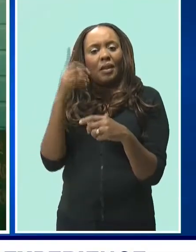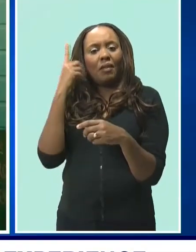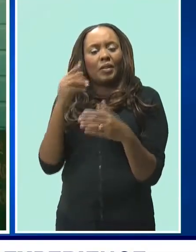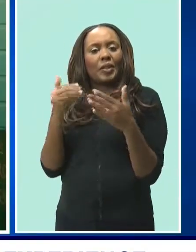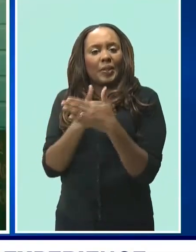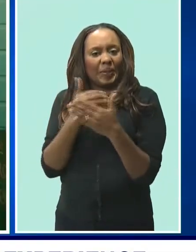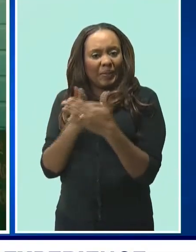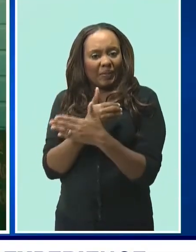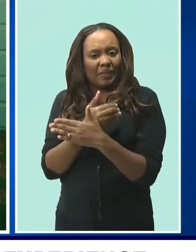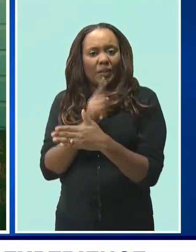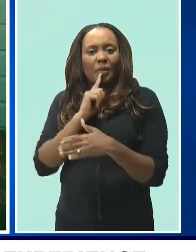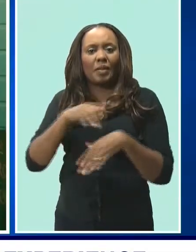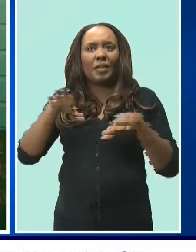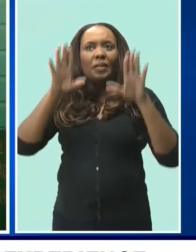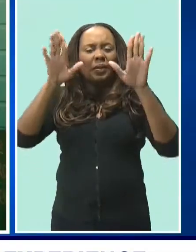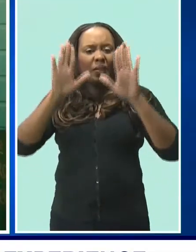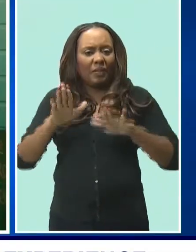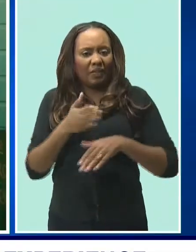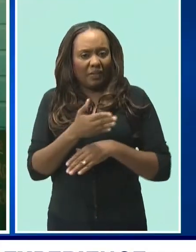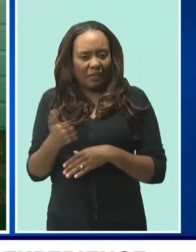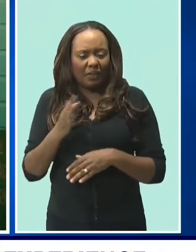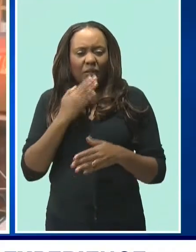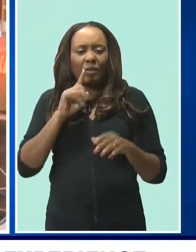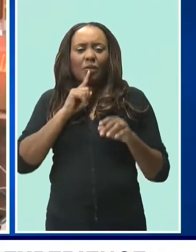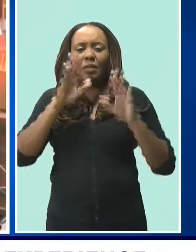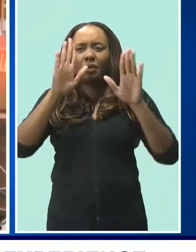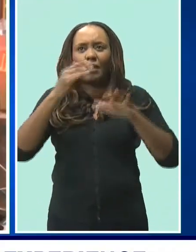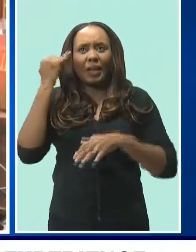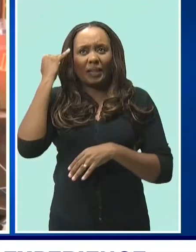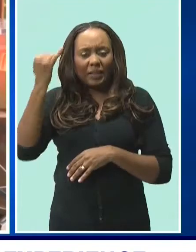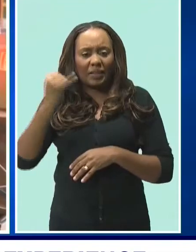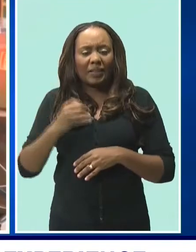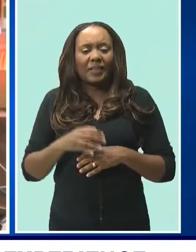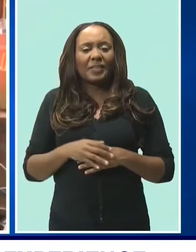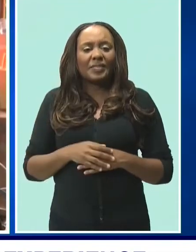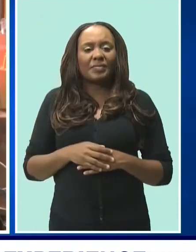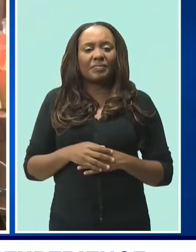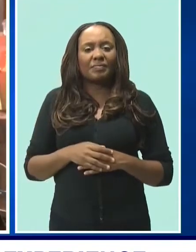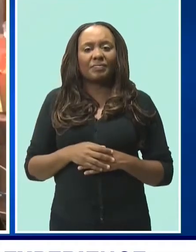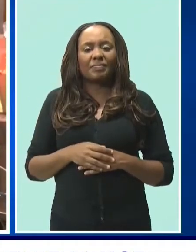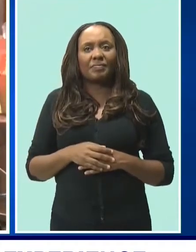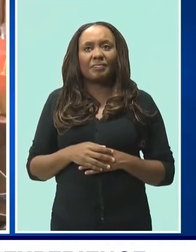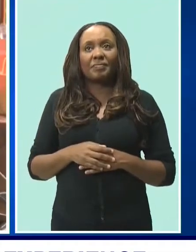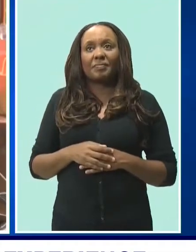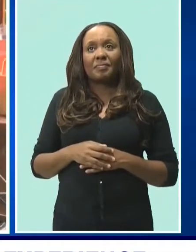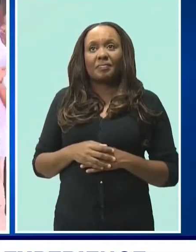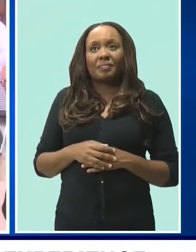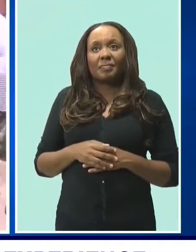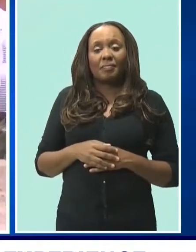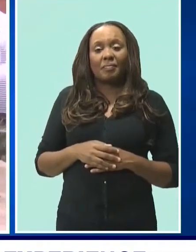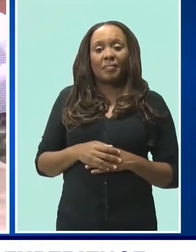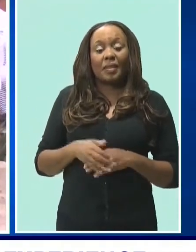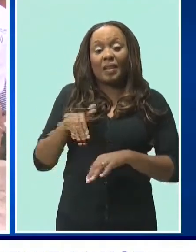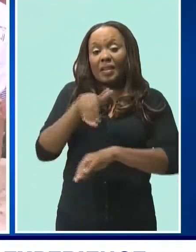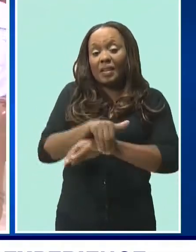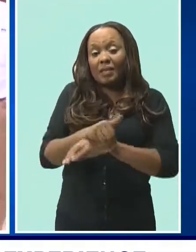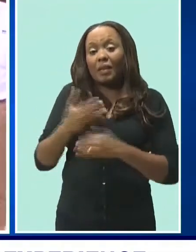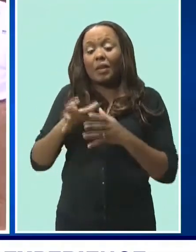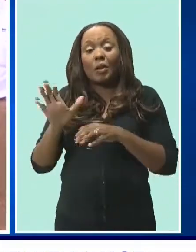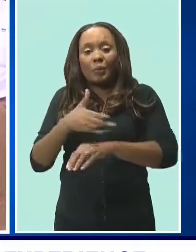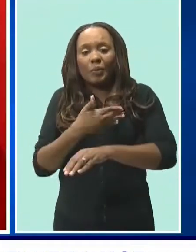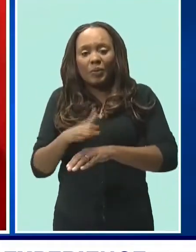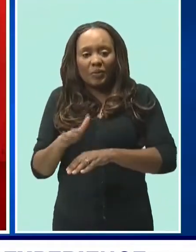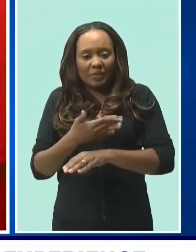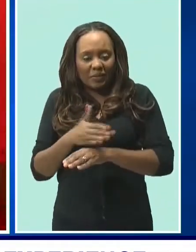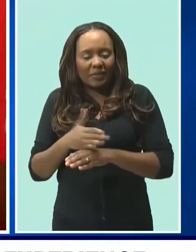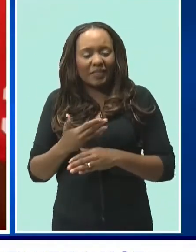it's a great idea. We want to know. The evening ended with an after party. Shane